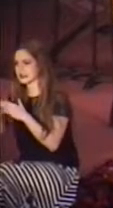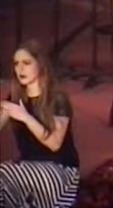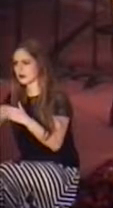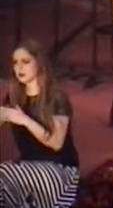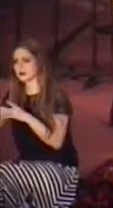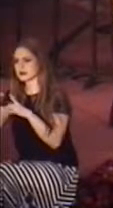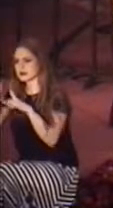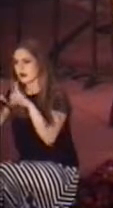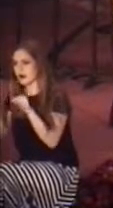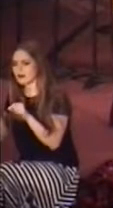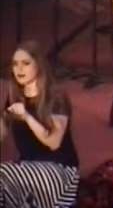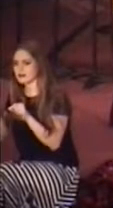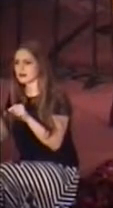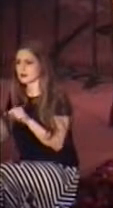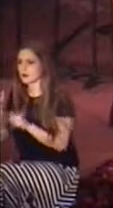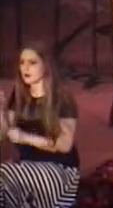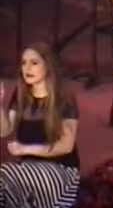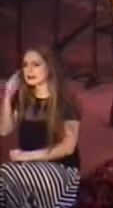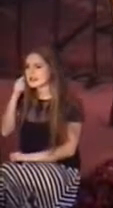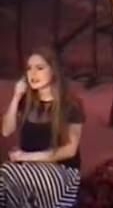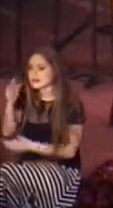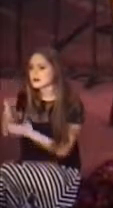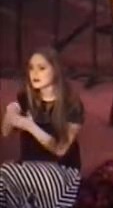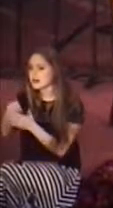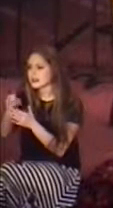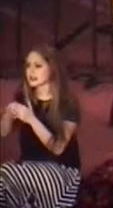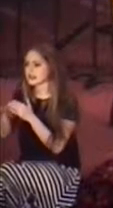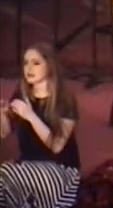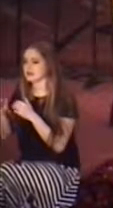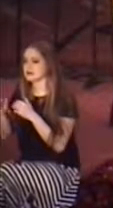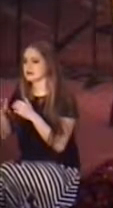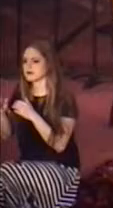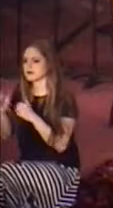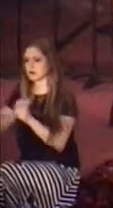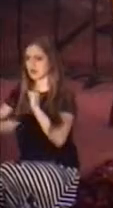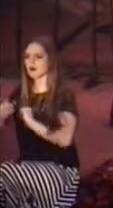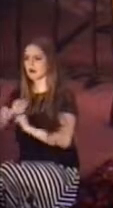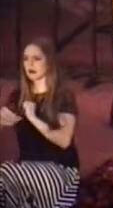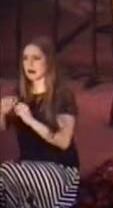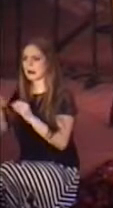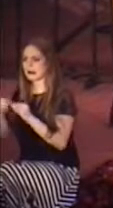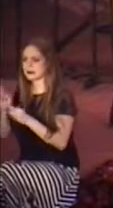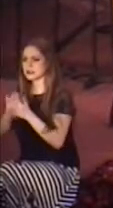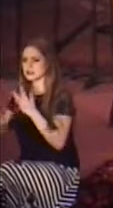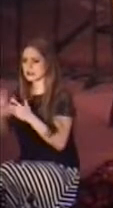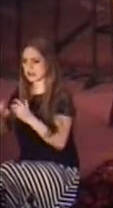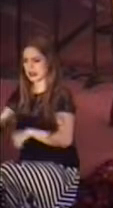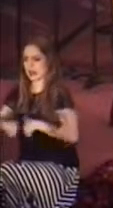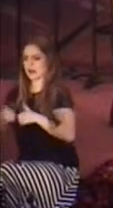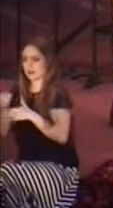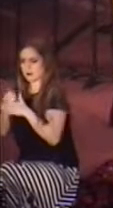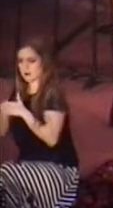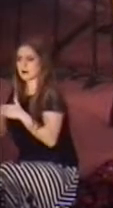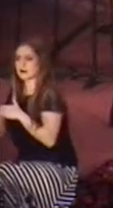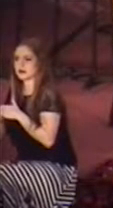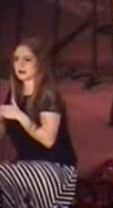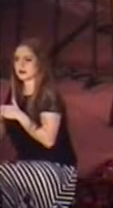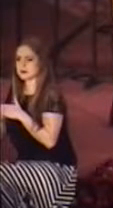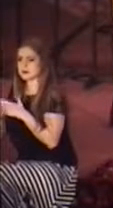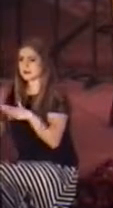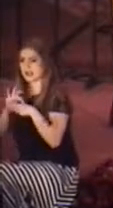never hear it read in a pageant about Jesus' life and about His birth. In the context of what when